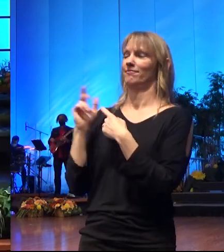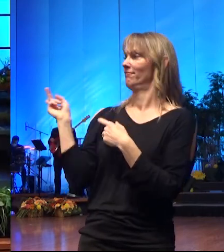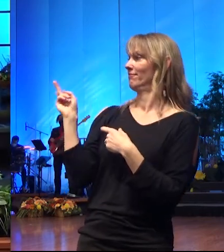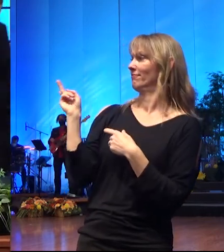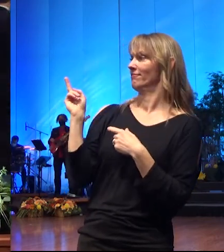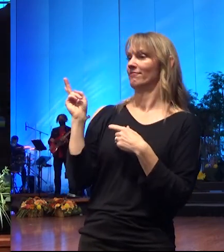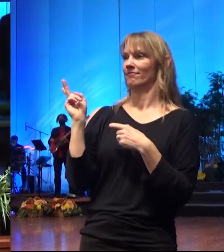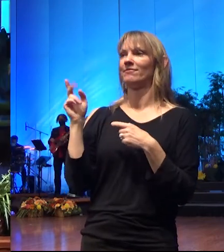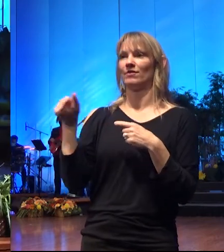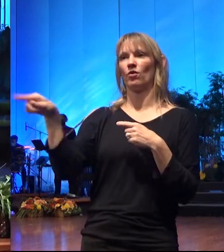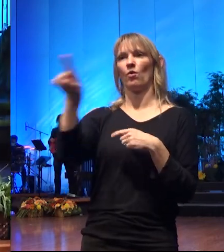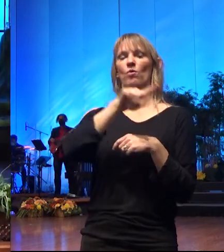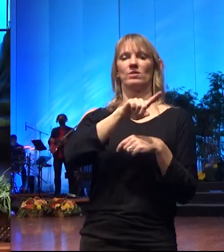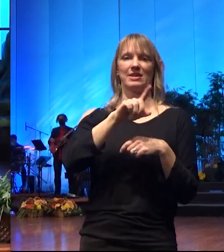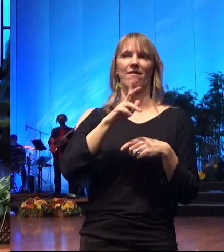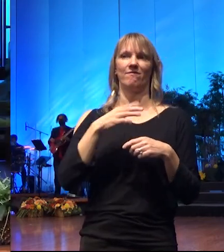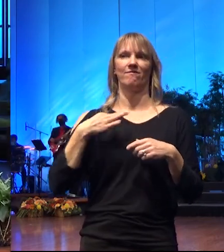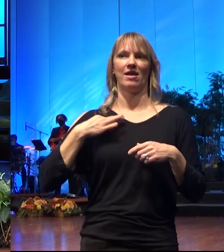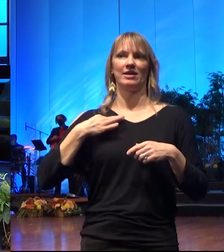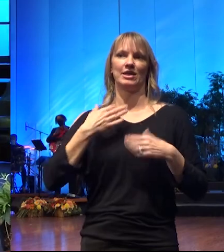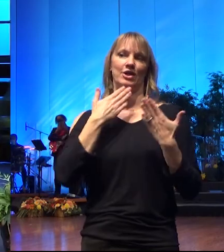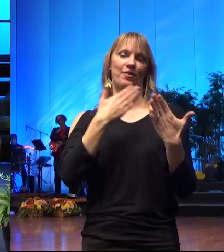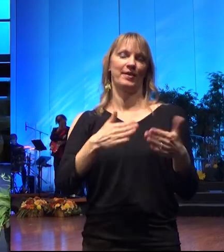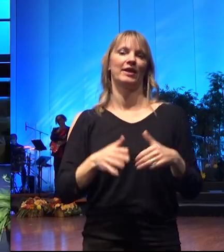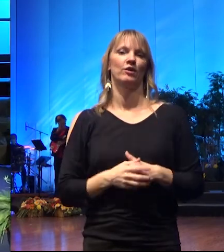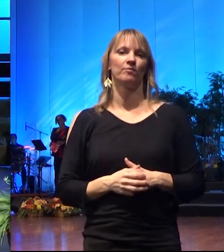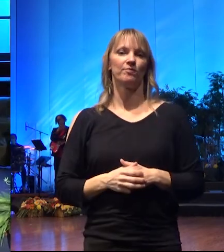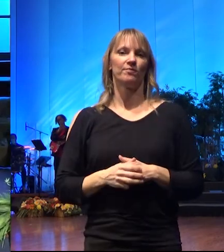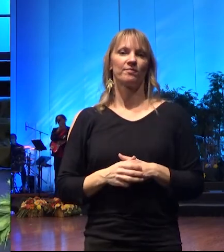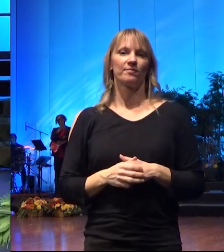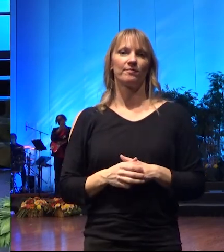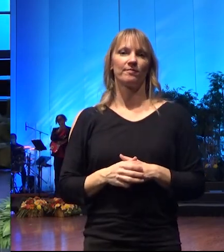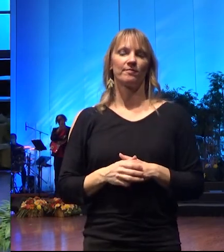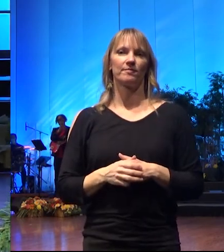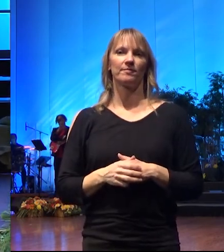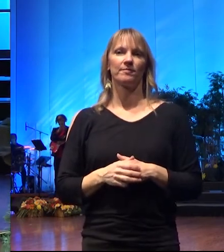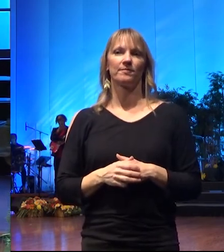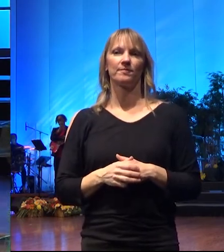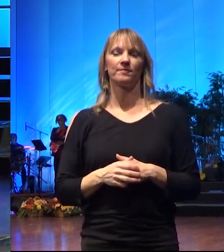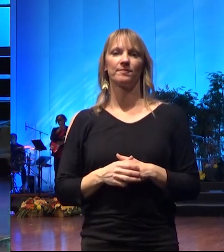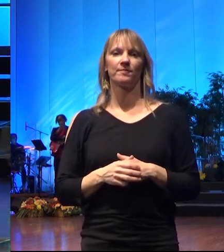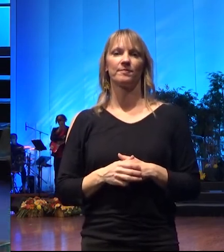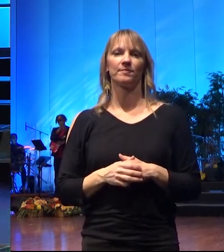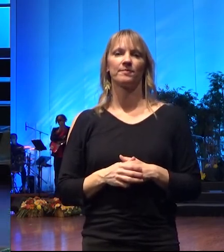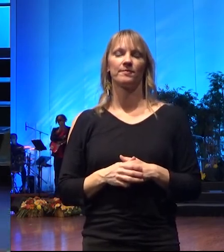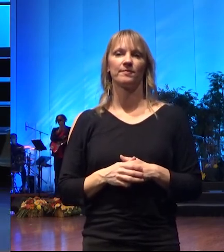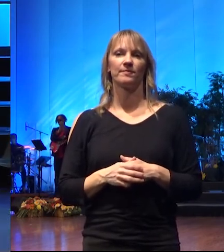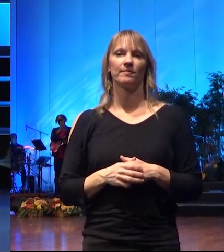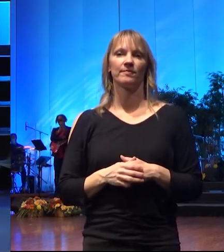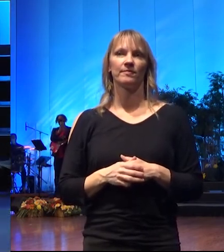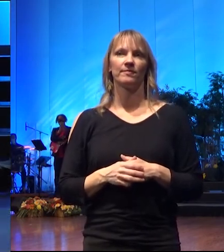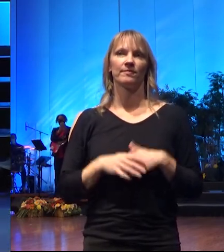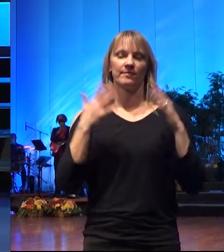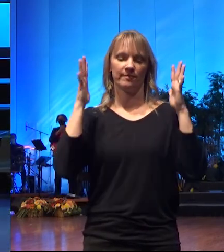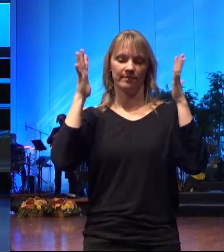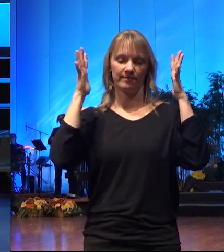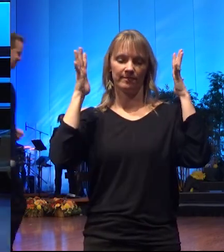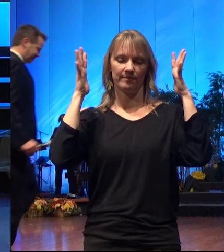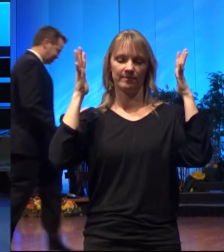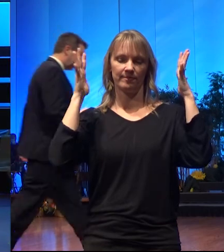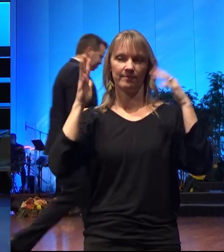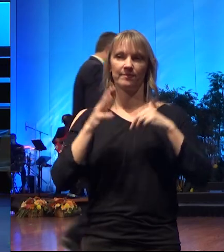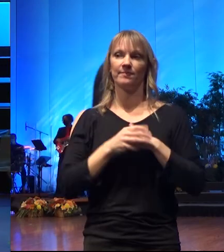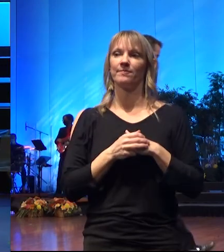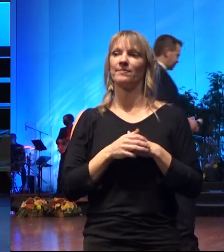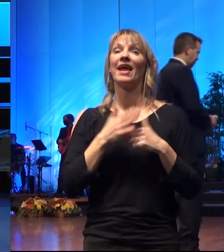Thank you so much, Reverend Jackie. And in the midst of all this bounty, I invite us just to breathe it in, because truly our organization is so well